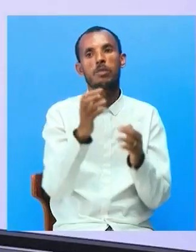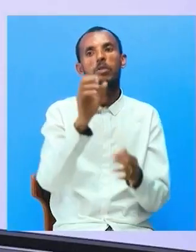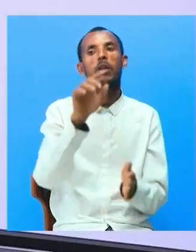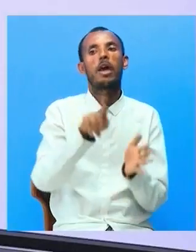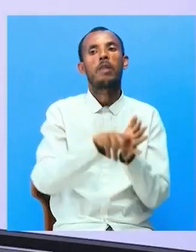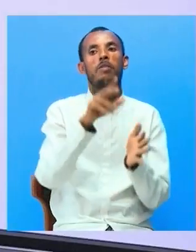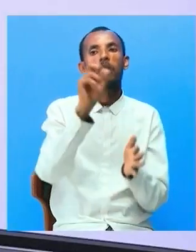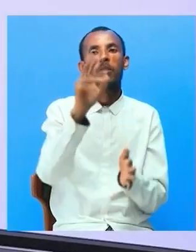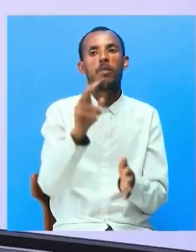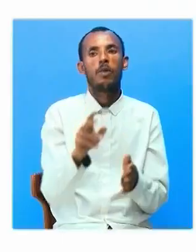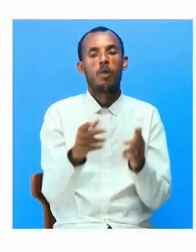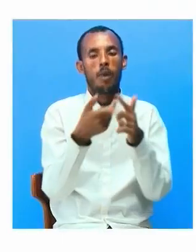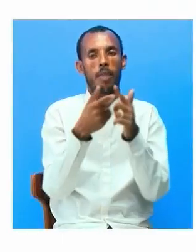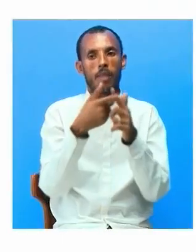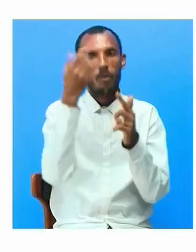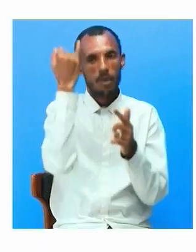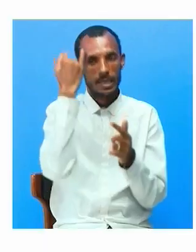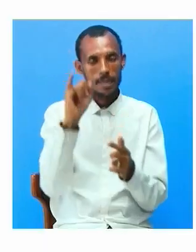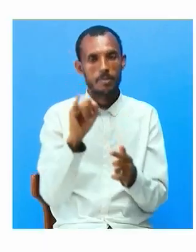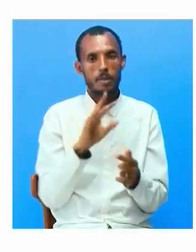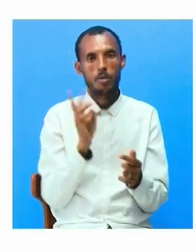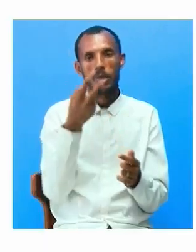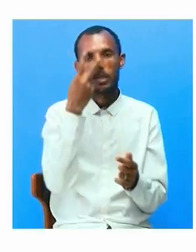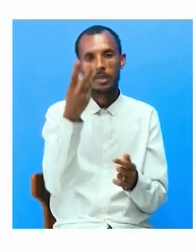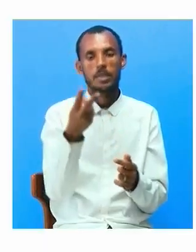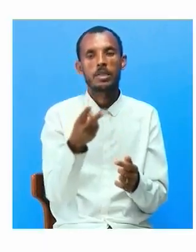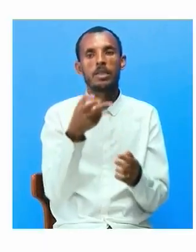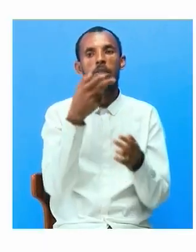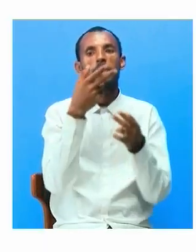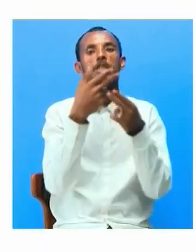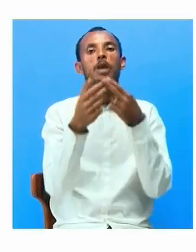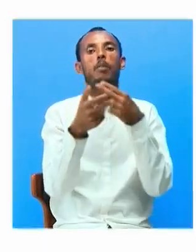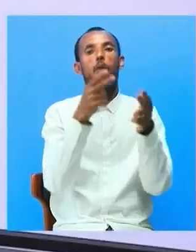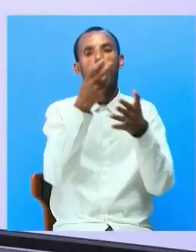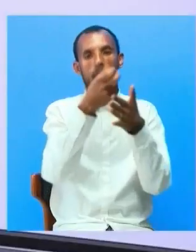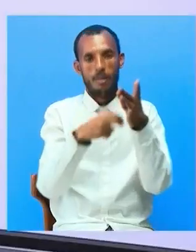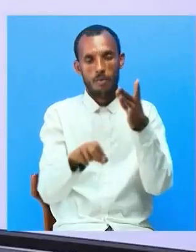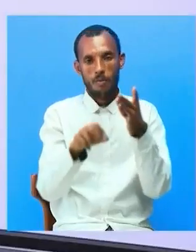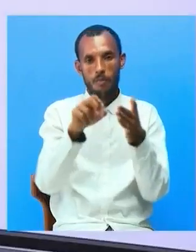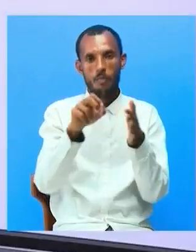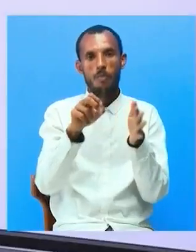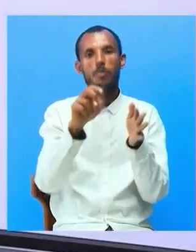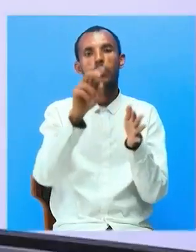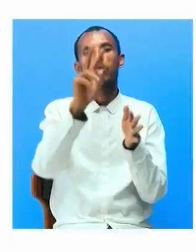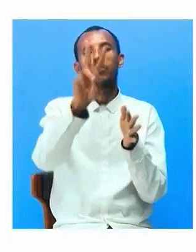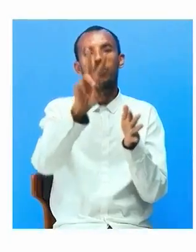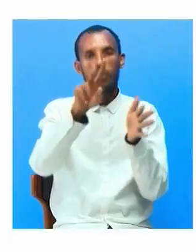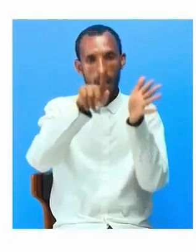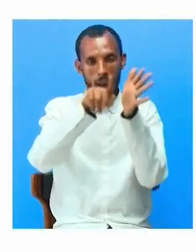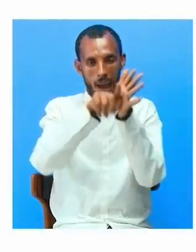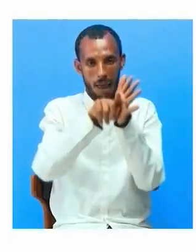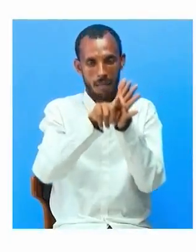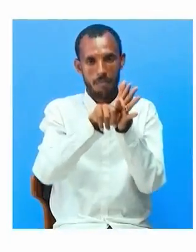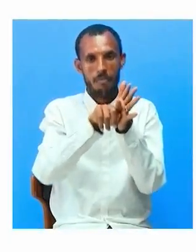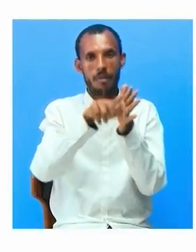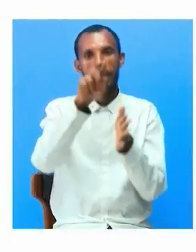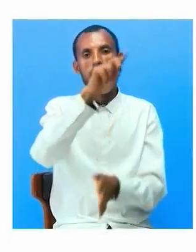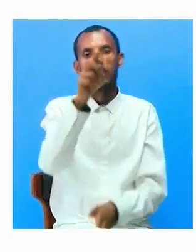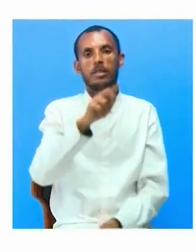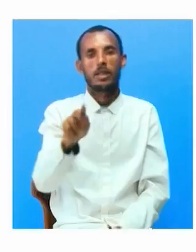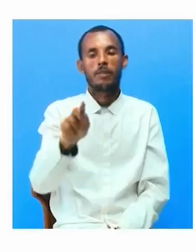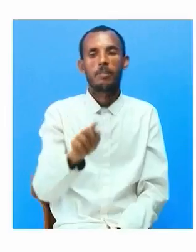Again, second concept we have seen, the product of two negative integers. The product of